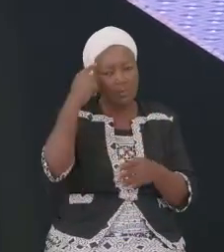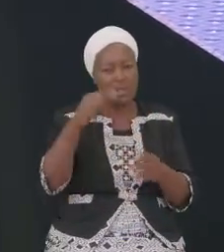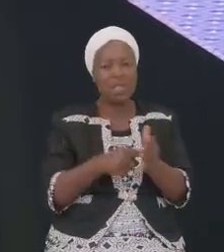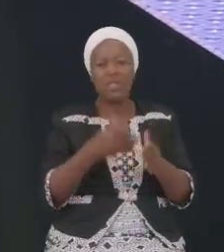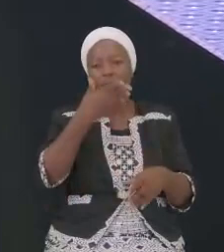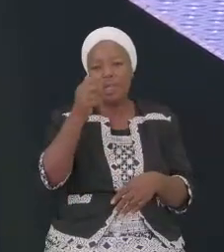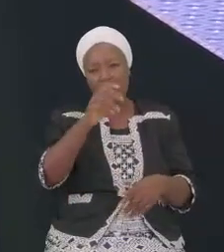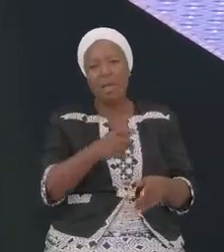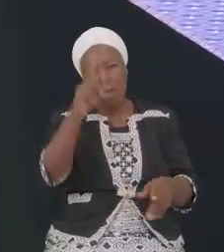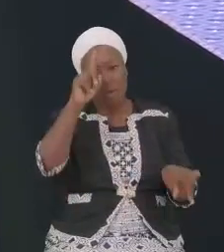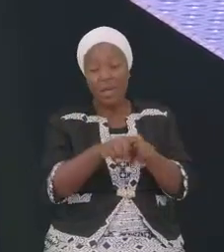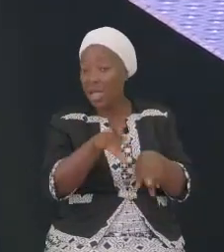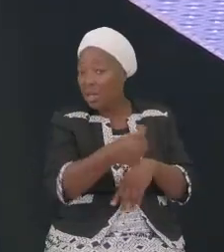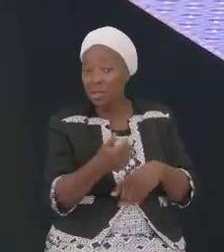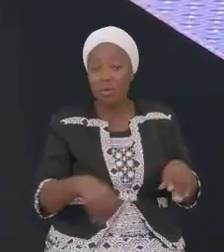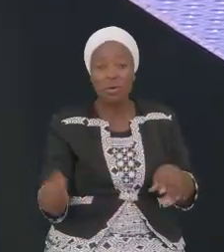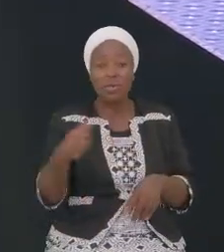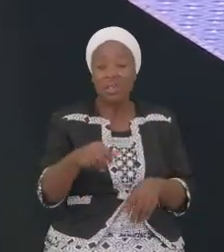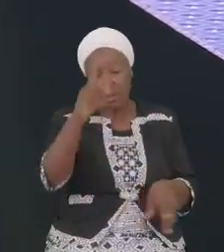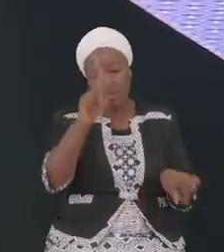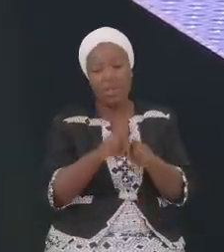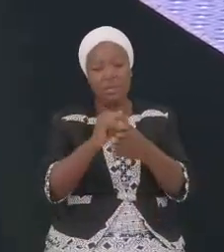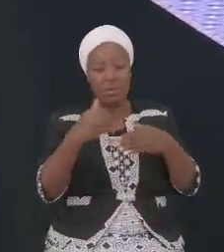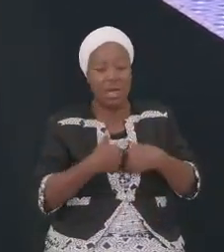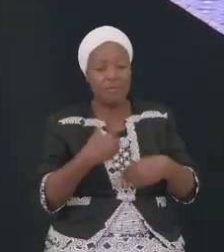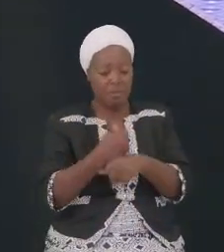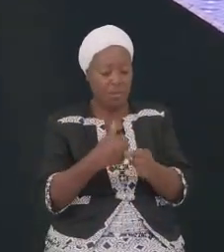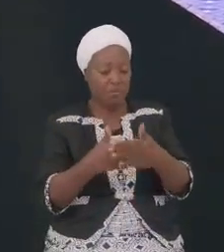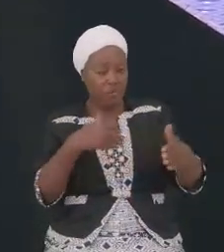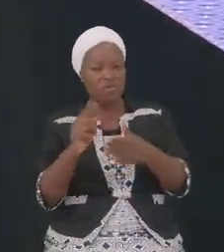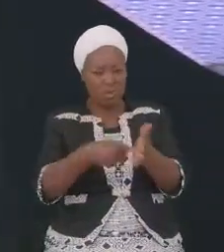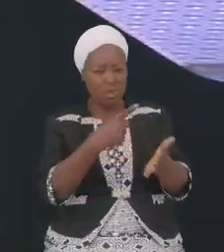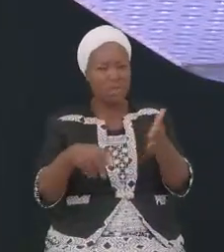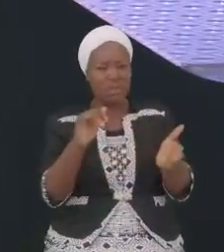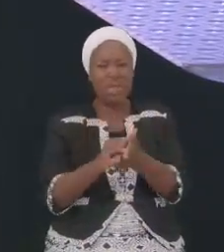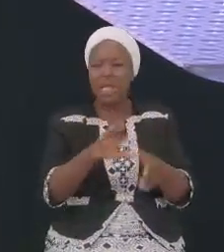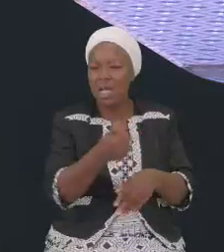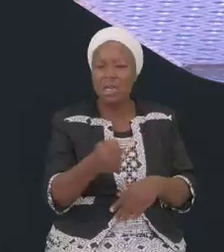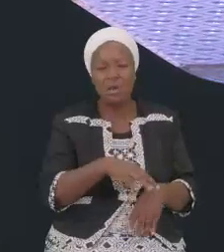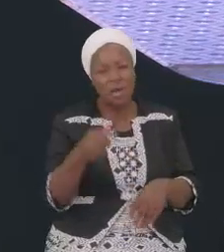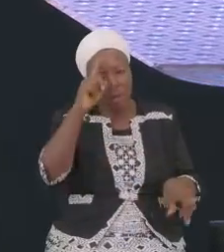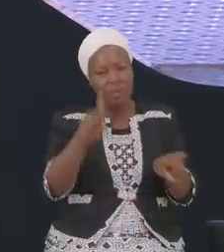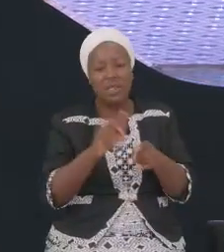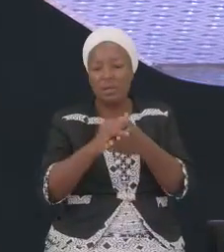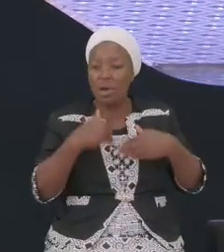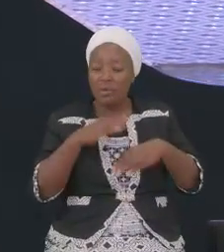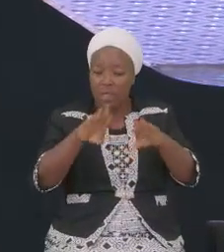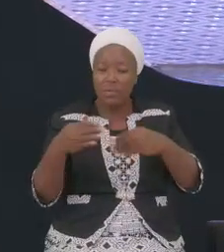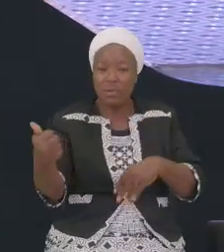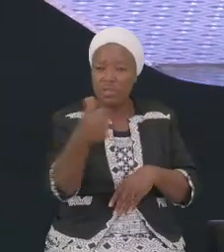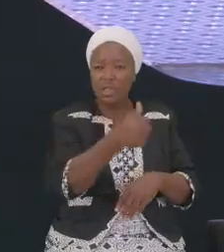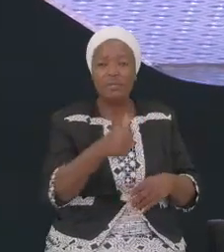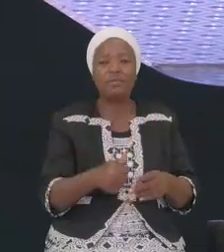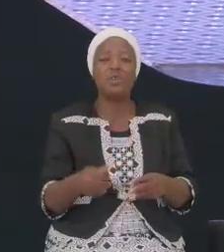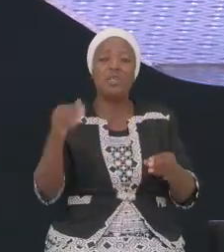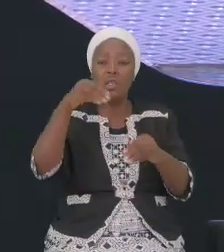covenant. Any other covenant you have made before, you cancel that. Any other covenant you have given yourself into,